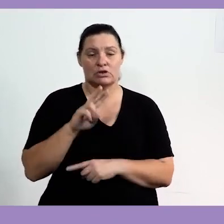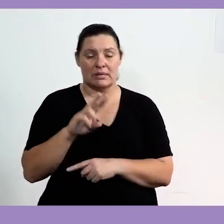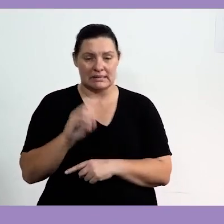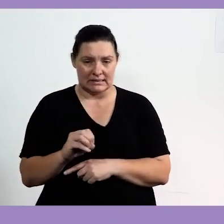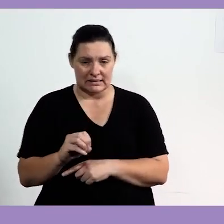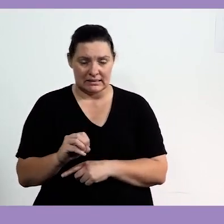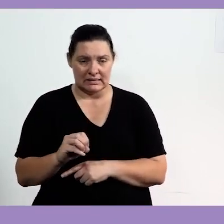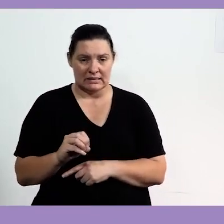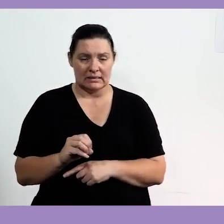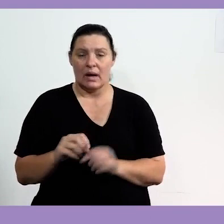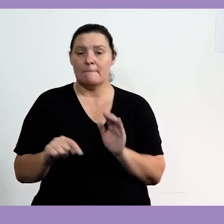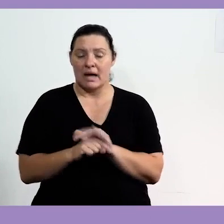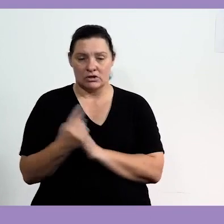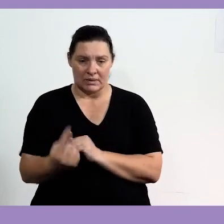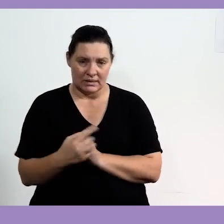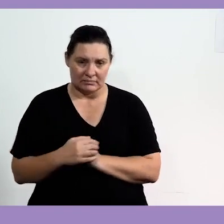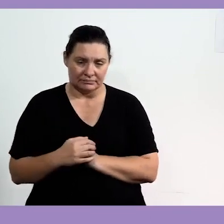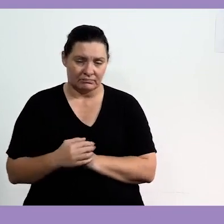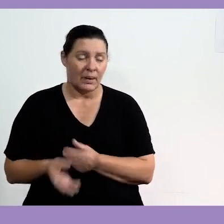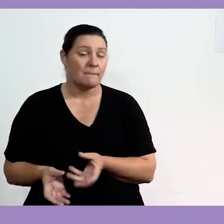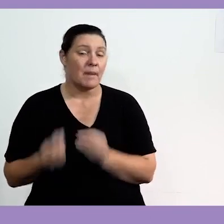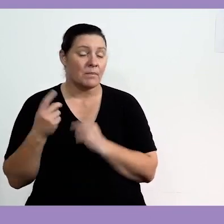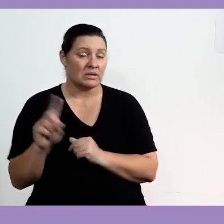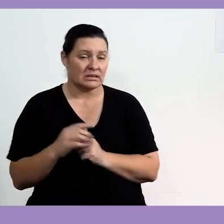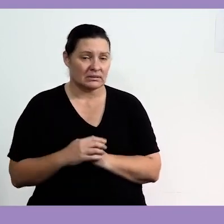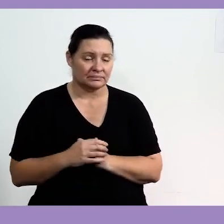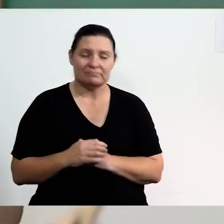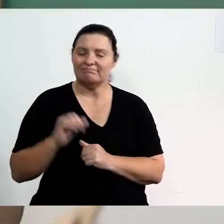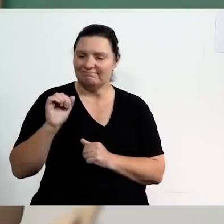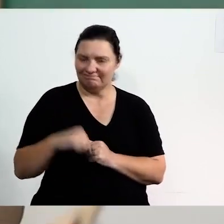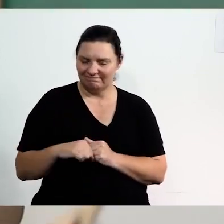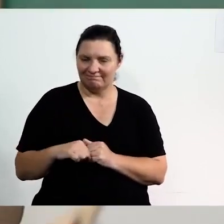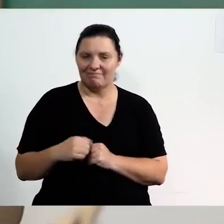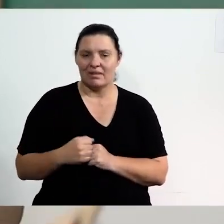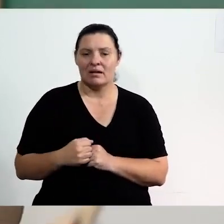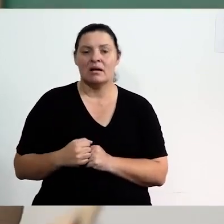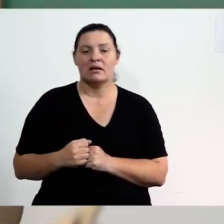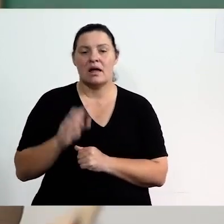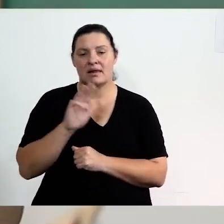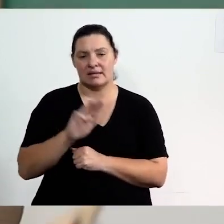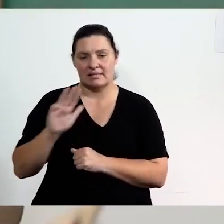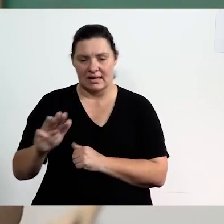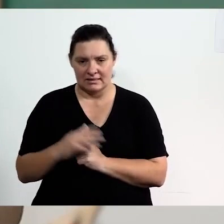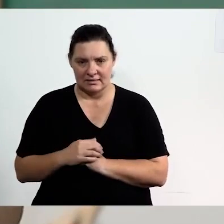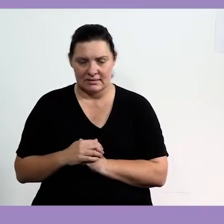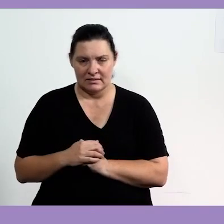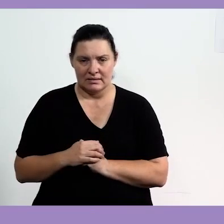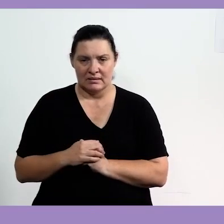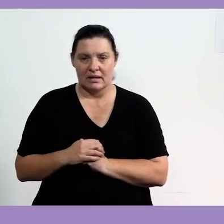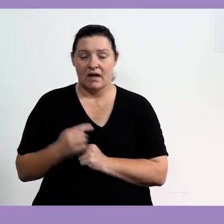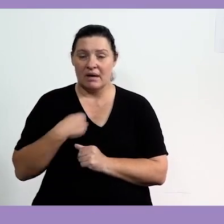5 multiplied by 20 minus 1. What does that give us? Yes, you are correct. It is